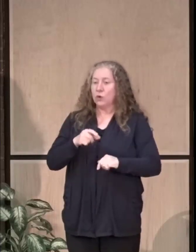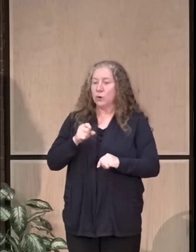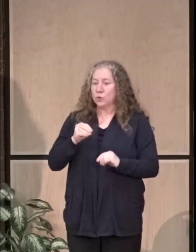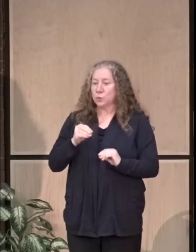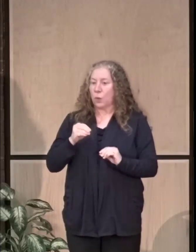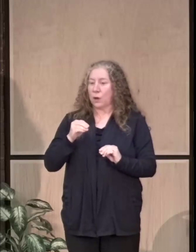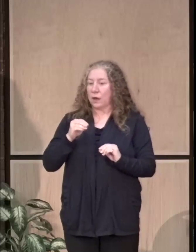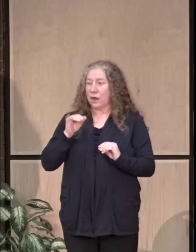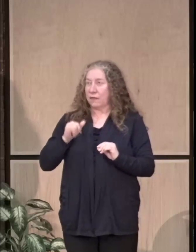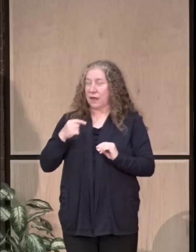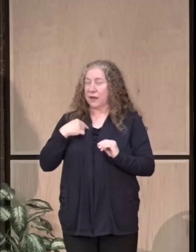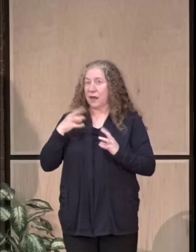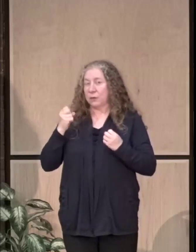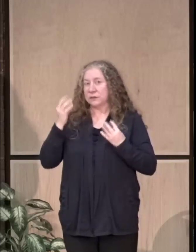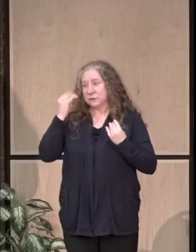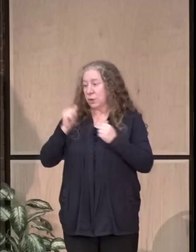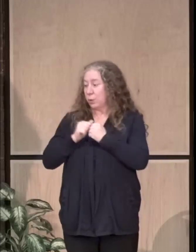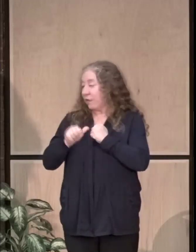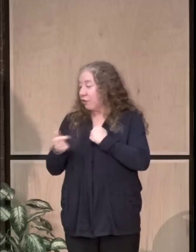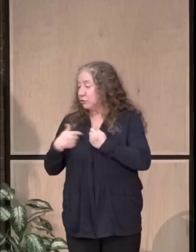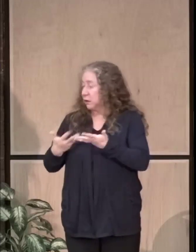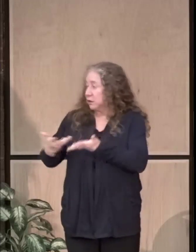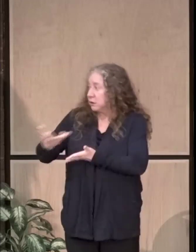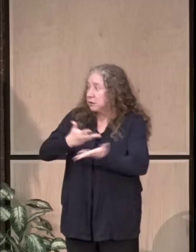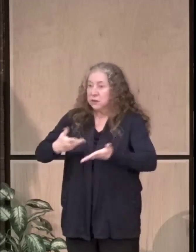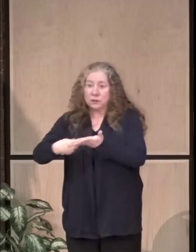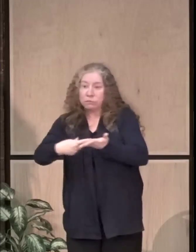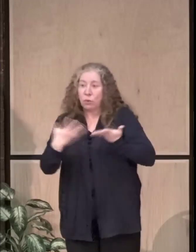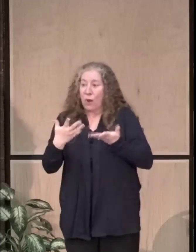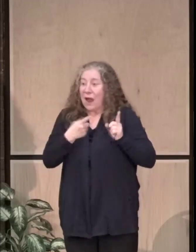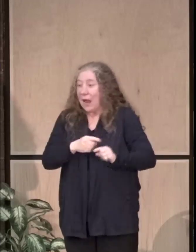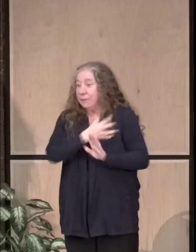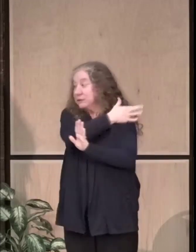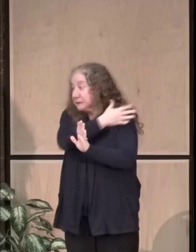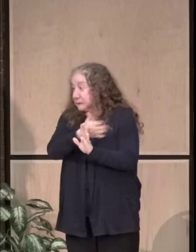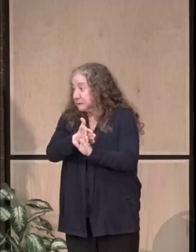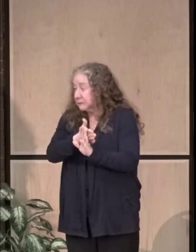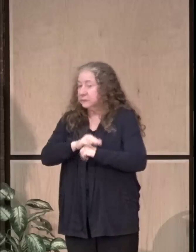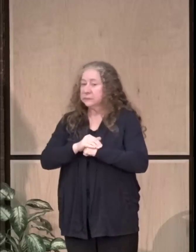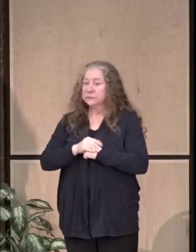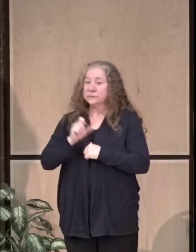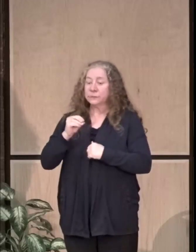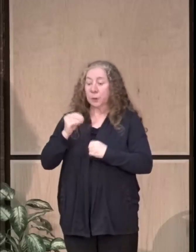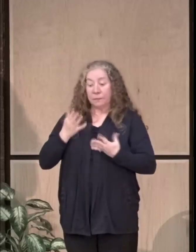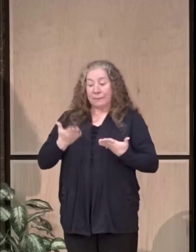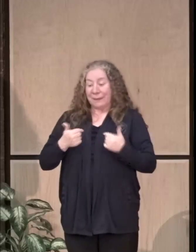I was trying to rear just like with everyone else on all that happened. So I may not,